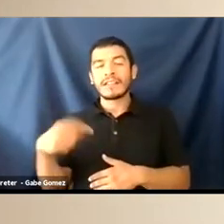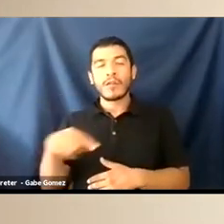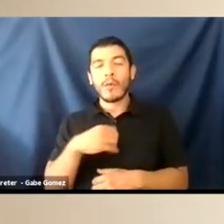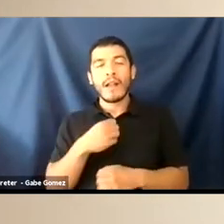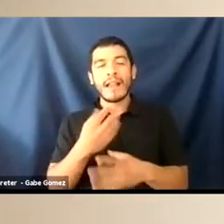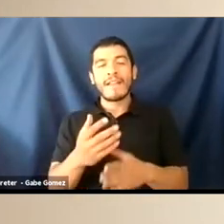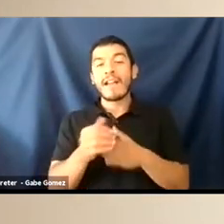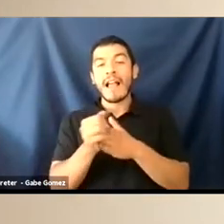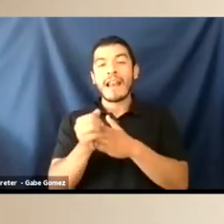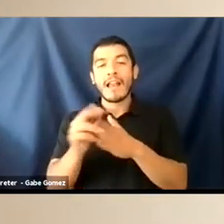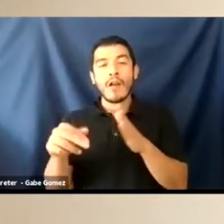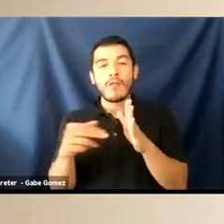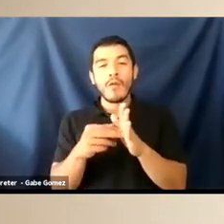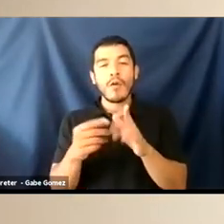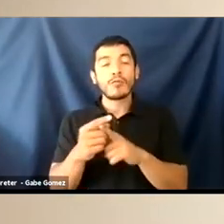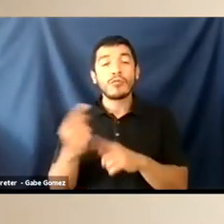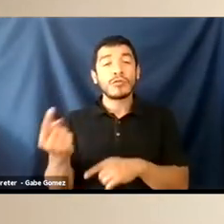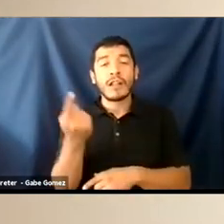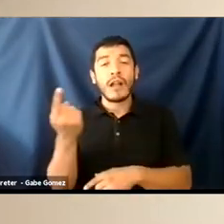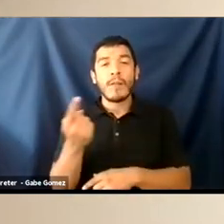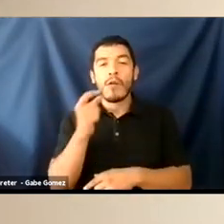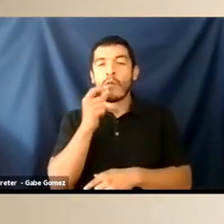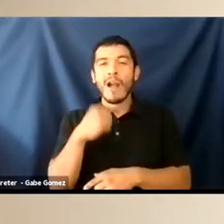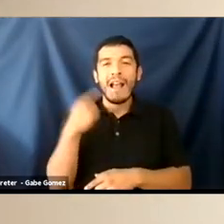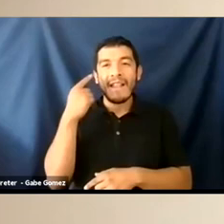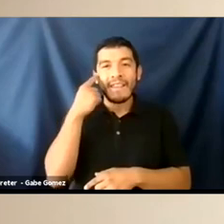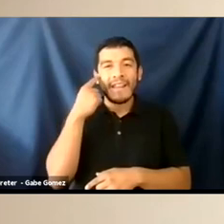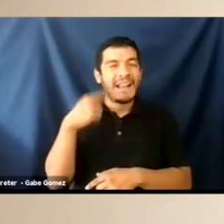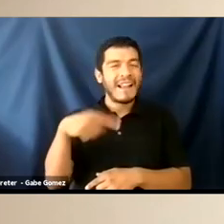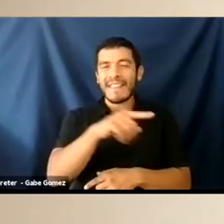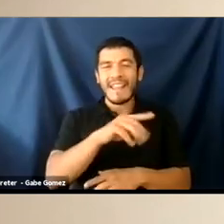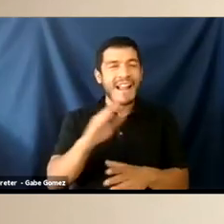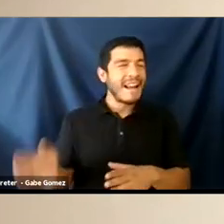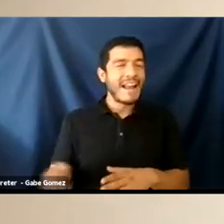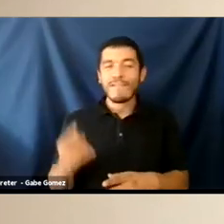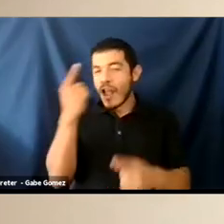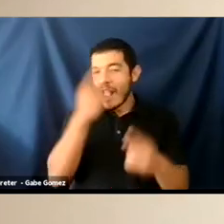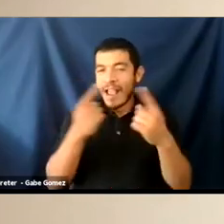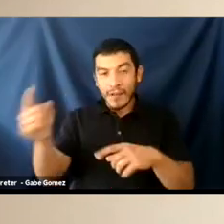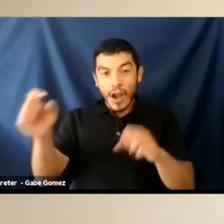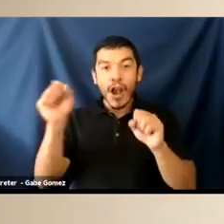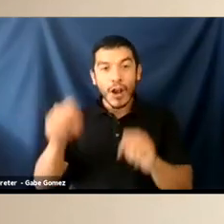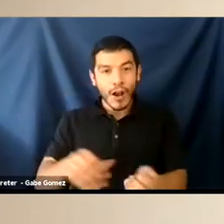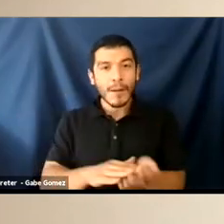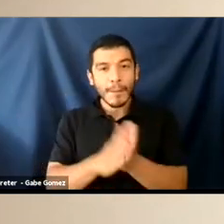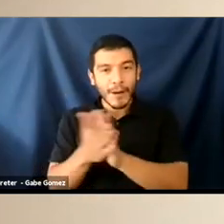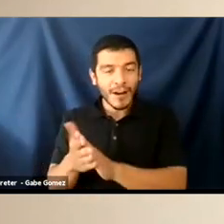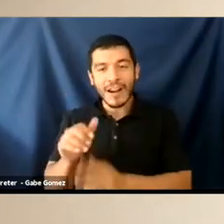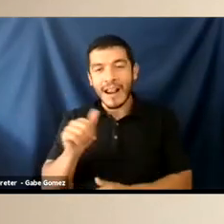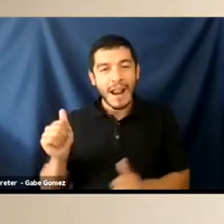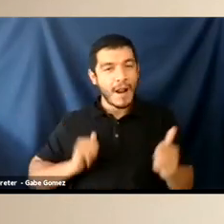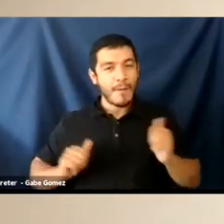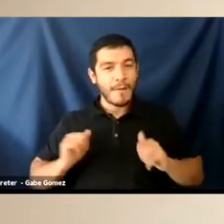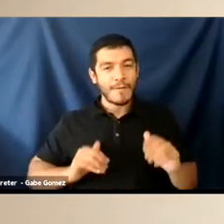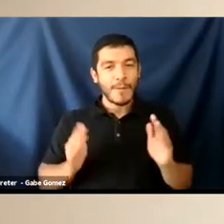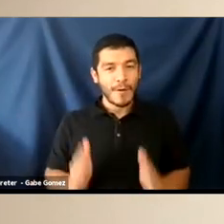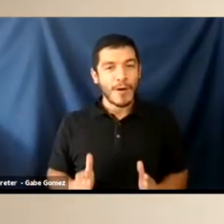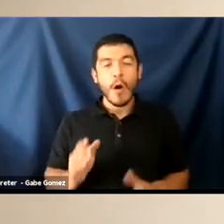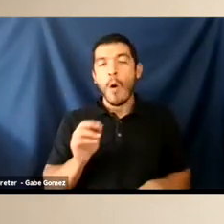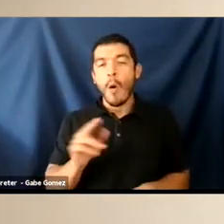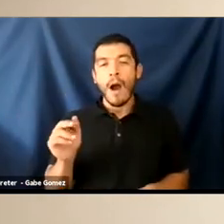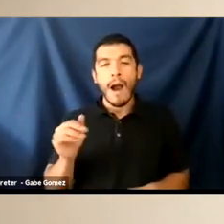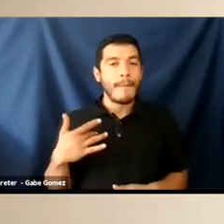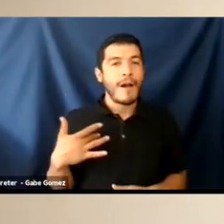to somebody who, their feedback to us was they had never ever considered that they could be a performer or a